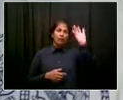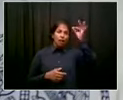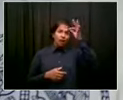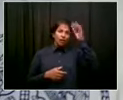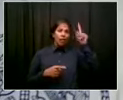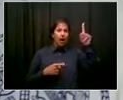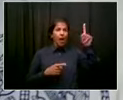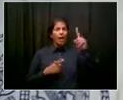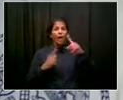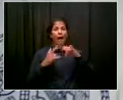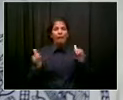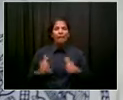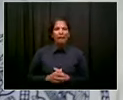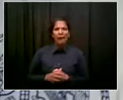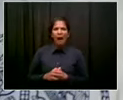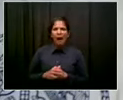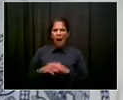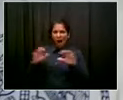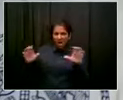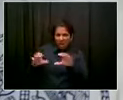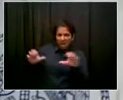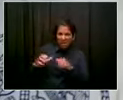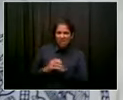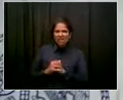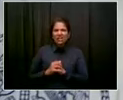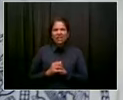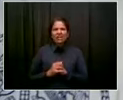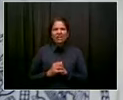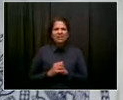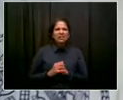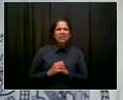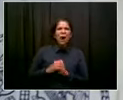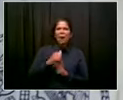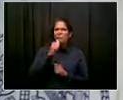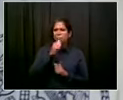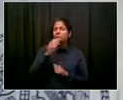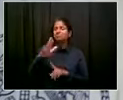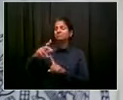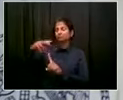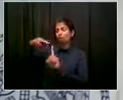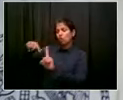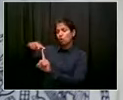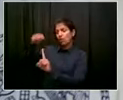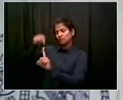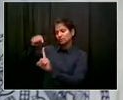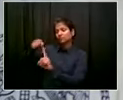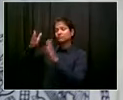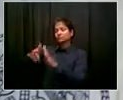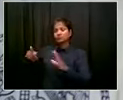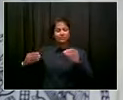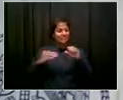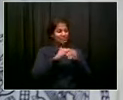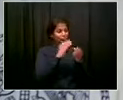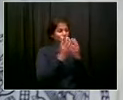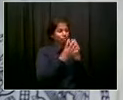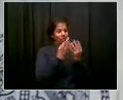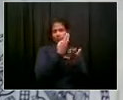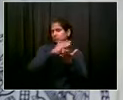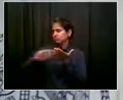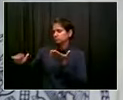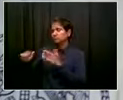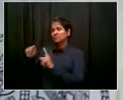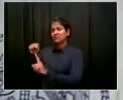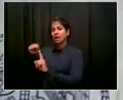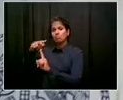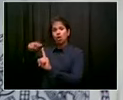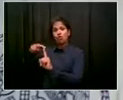said are the parole issue is looming larger and larger it's something we can fix it's something we can address right now we've proven